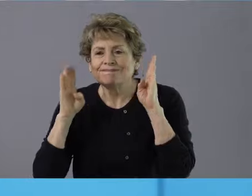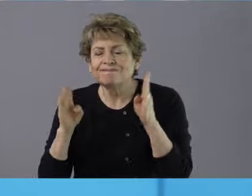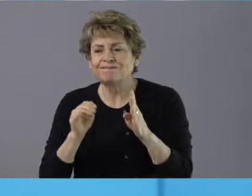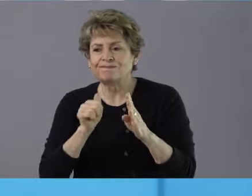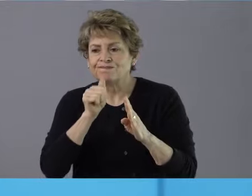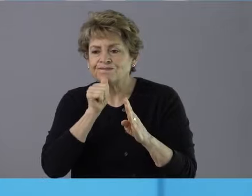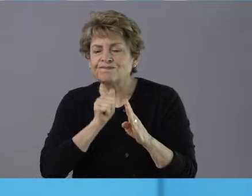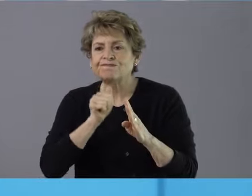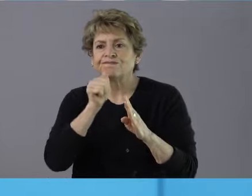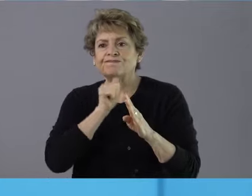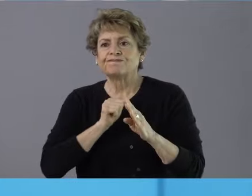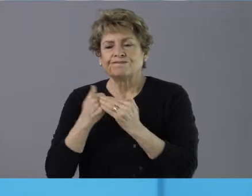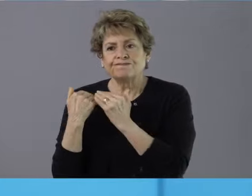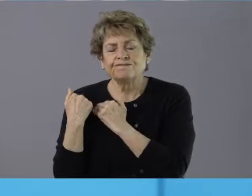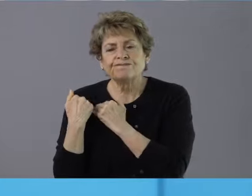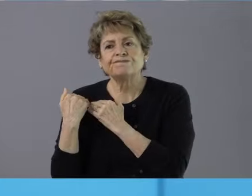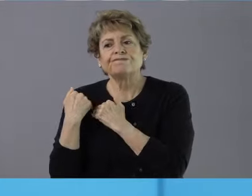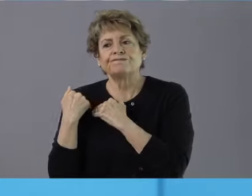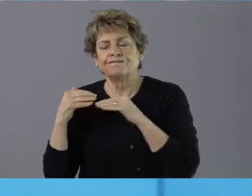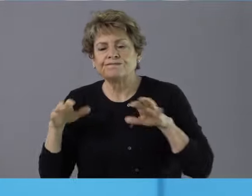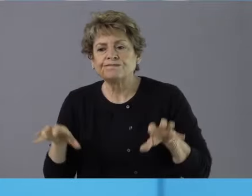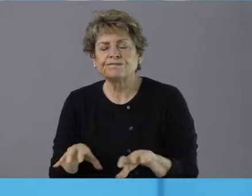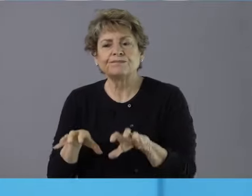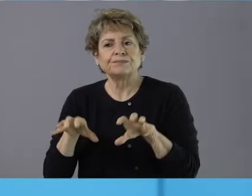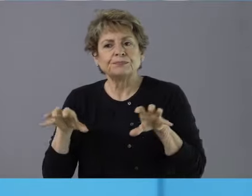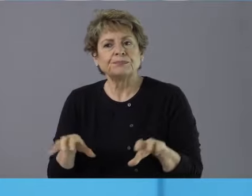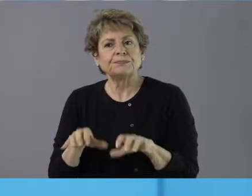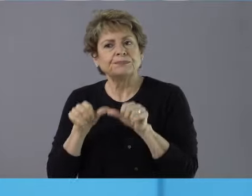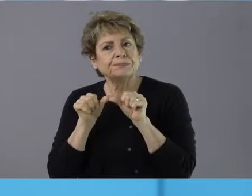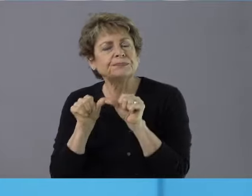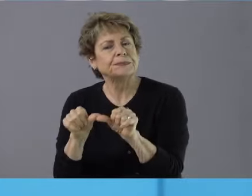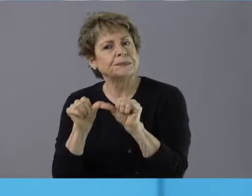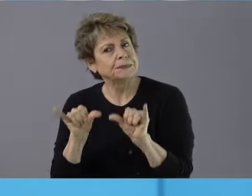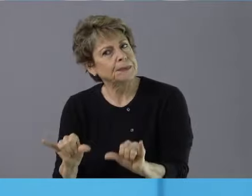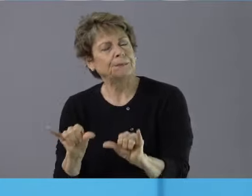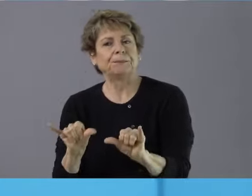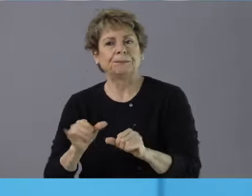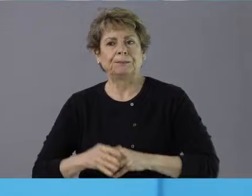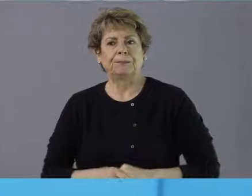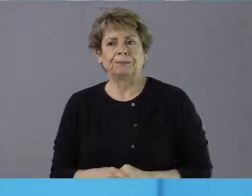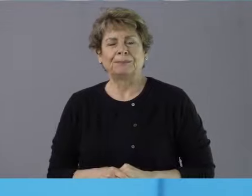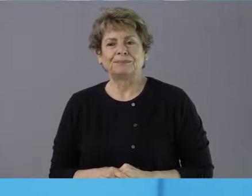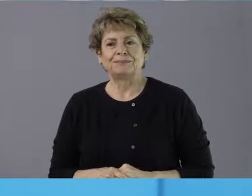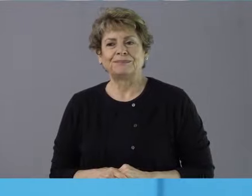of us. Let's keep pressing in this direction. And if you will,